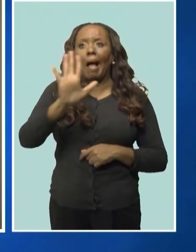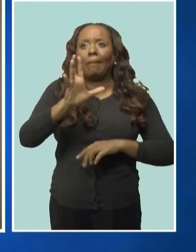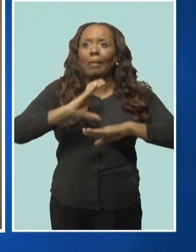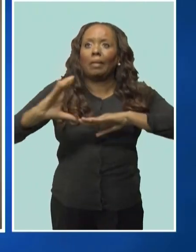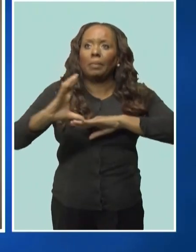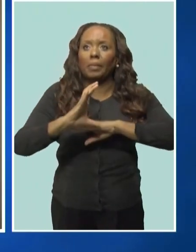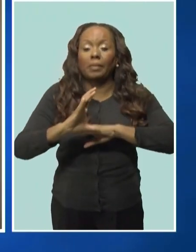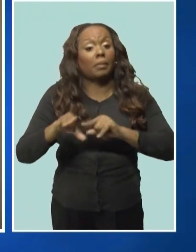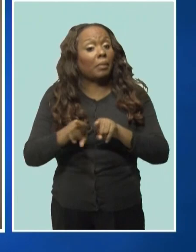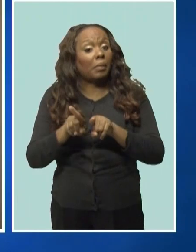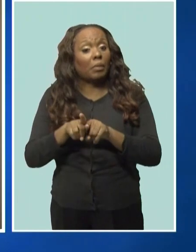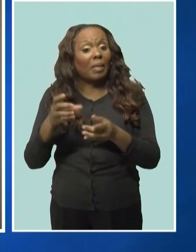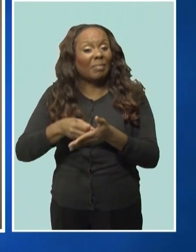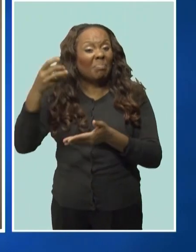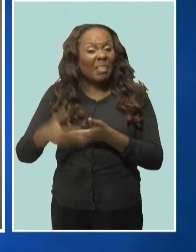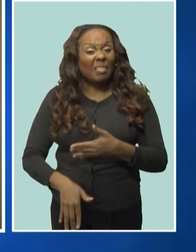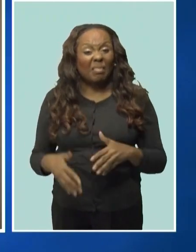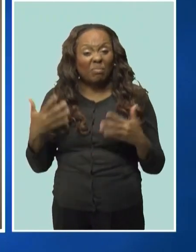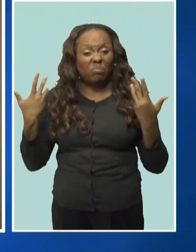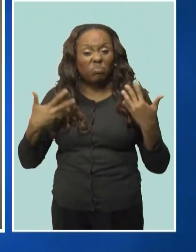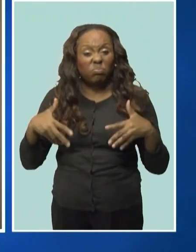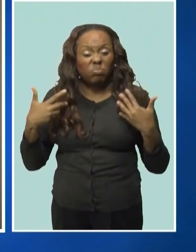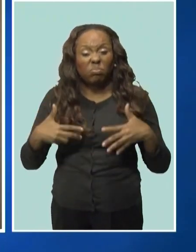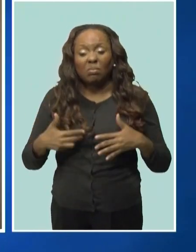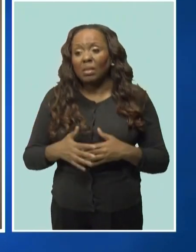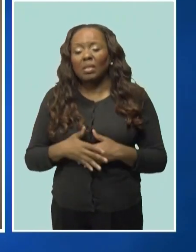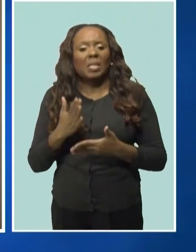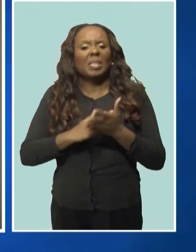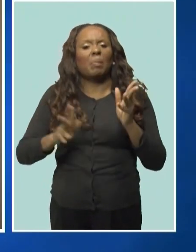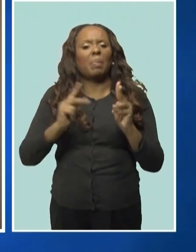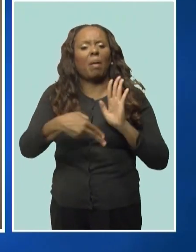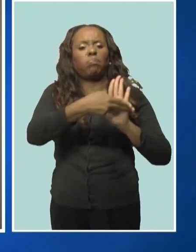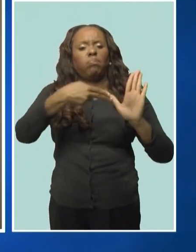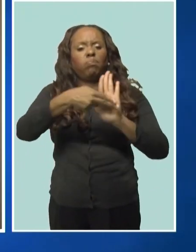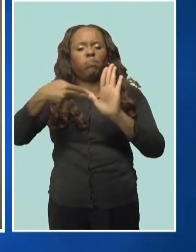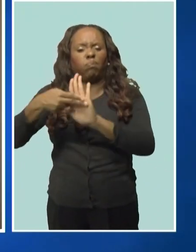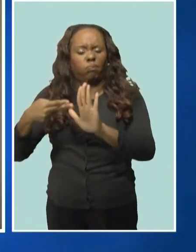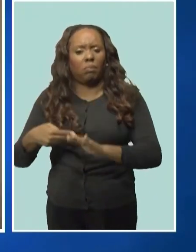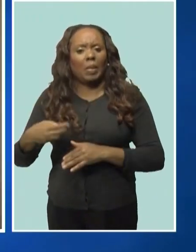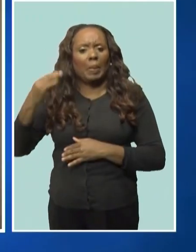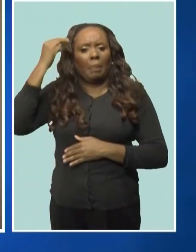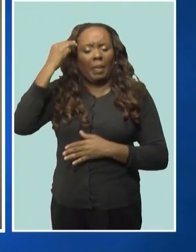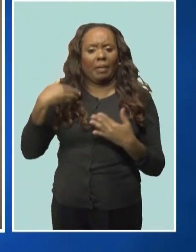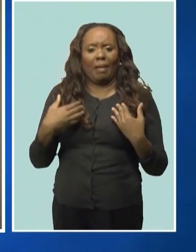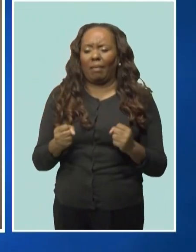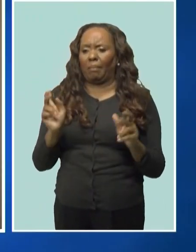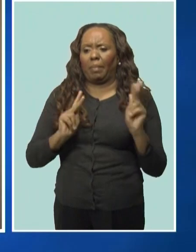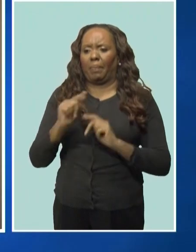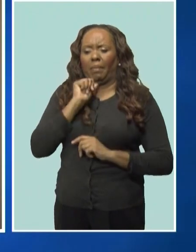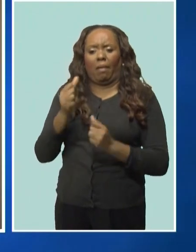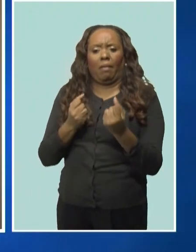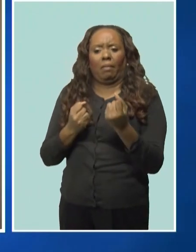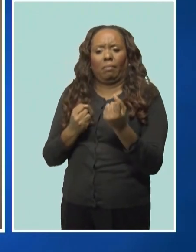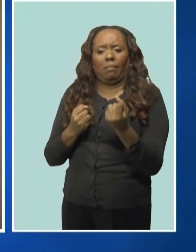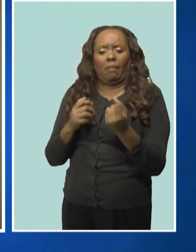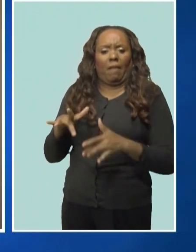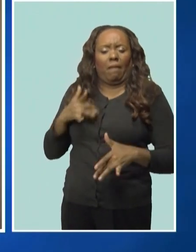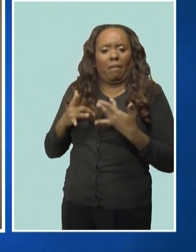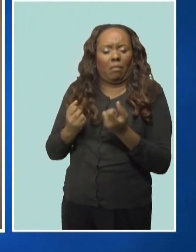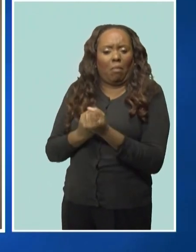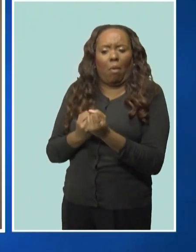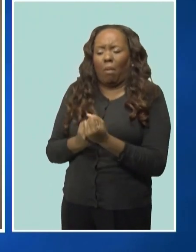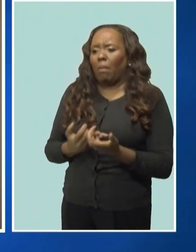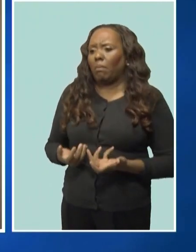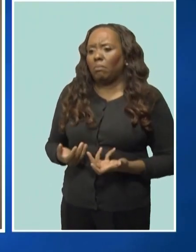quite expensive. We know that there's some stigma when it comes to mental health, so people may not feel supported to seek